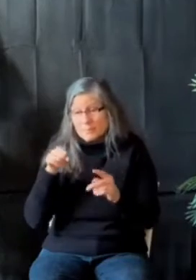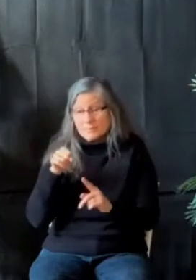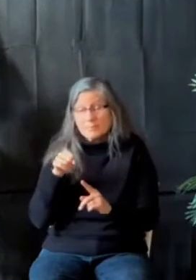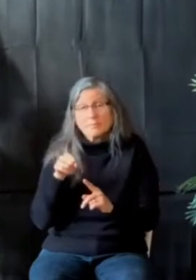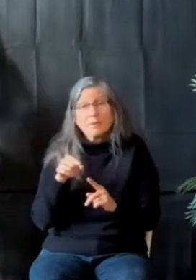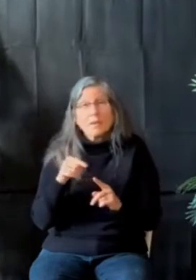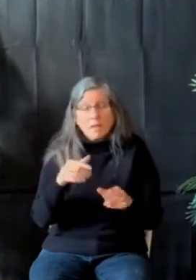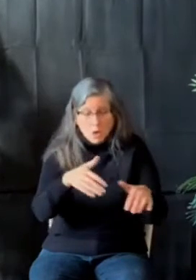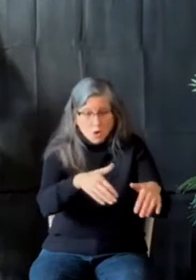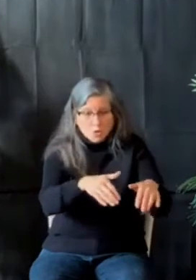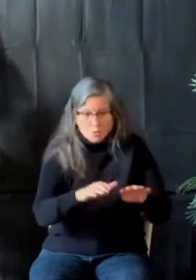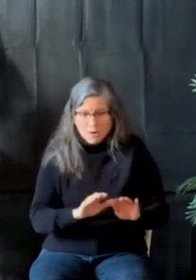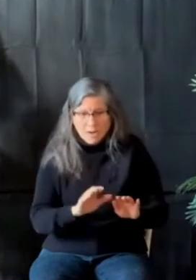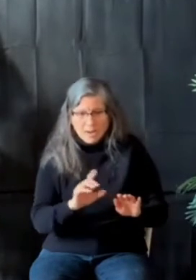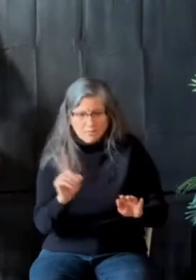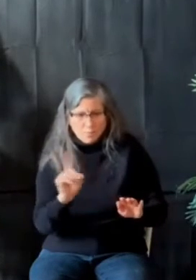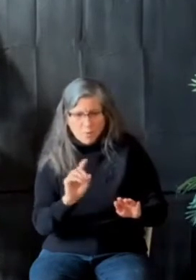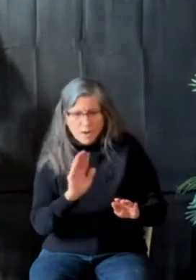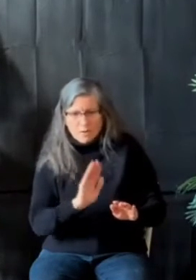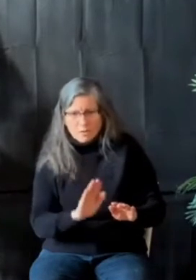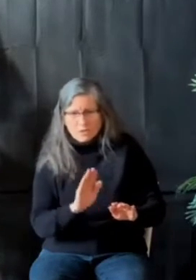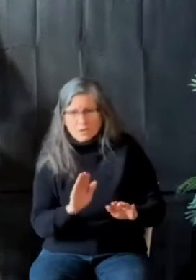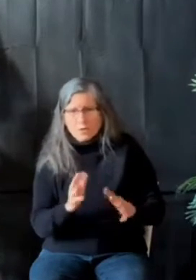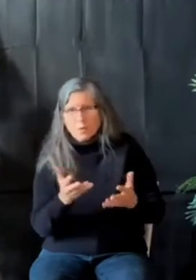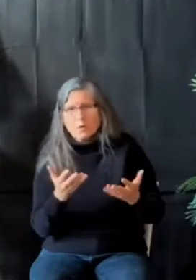grave, where is your,